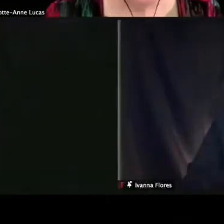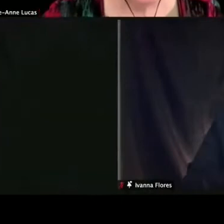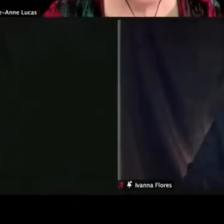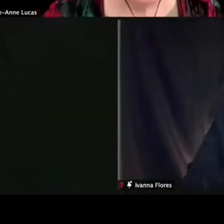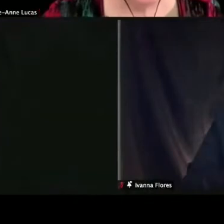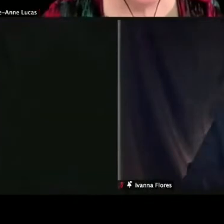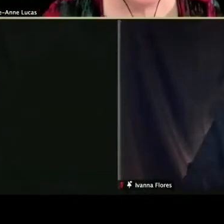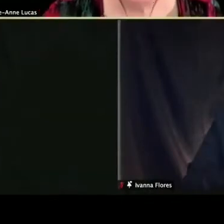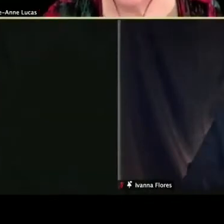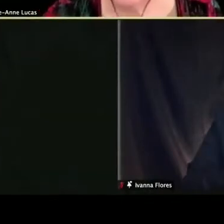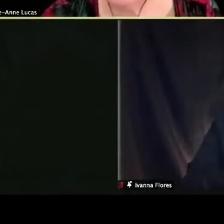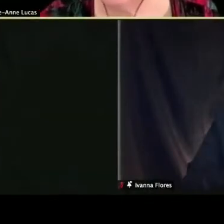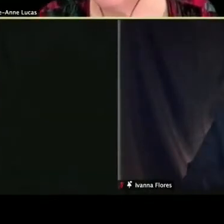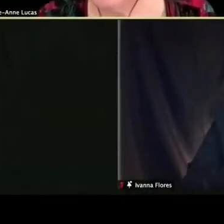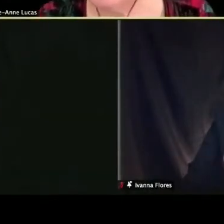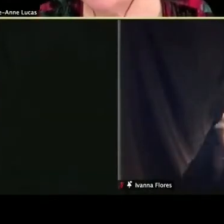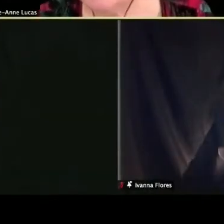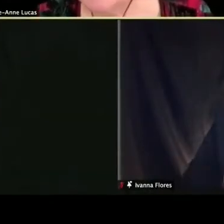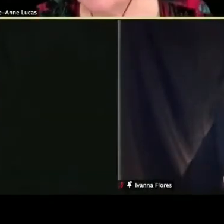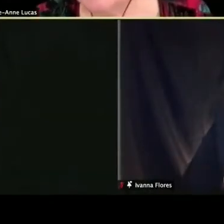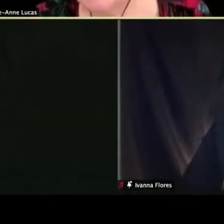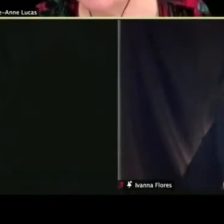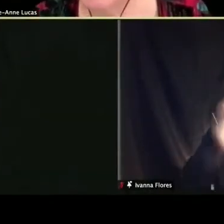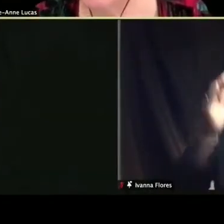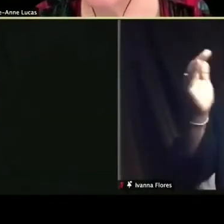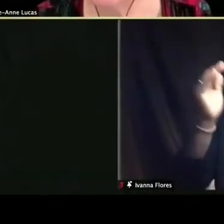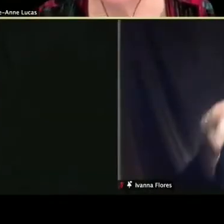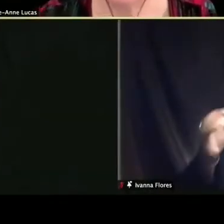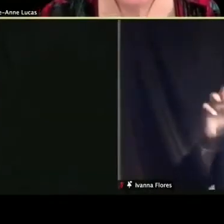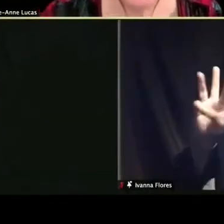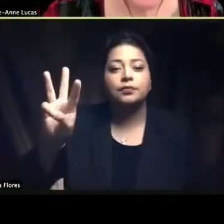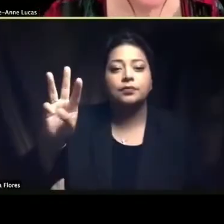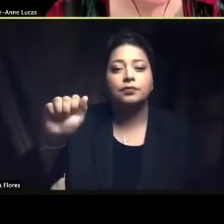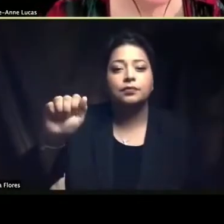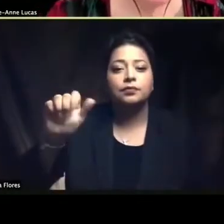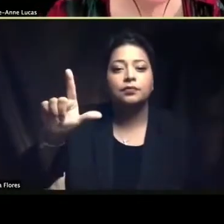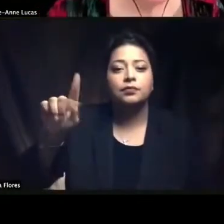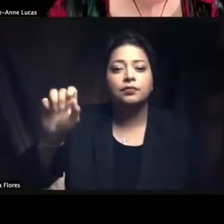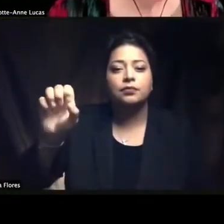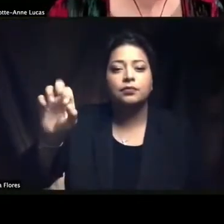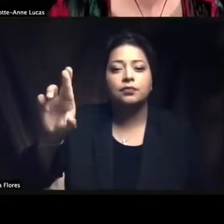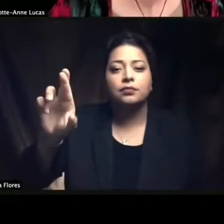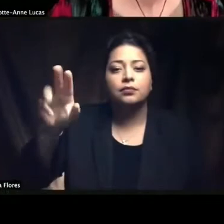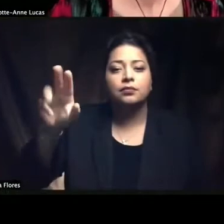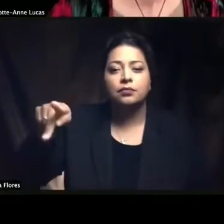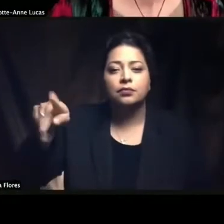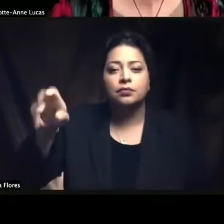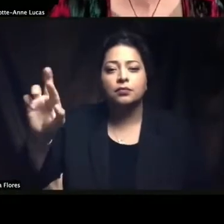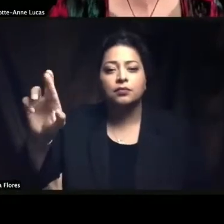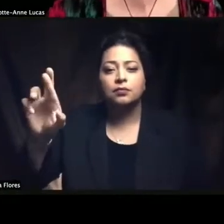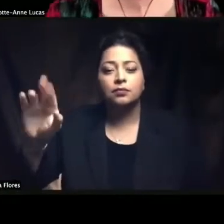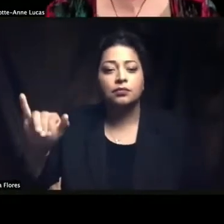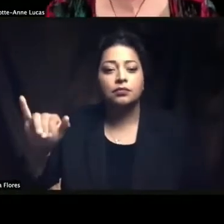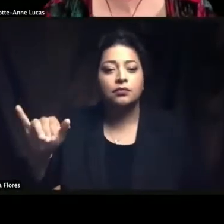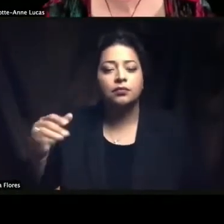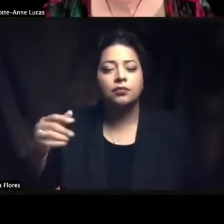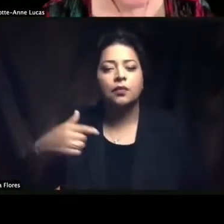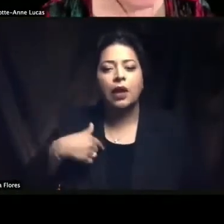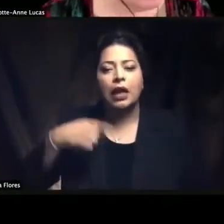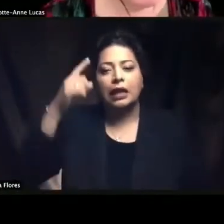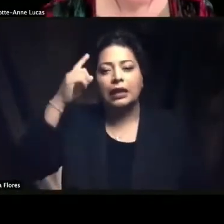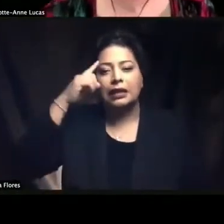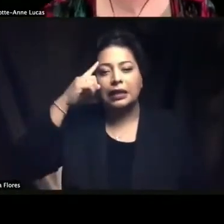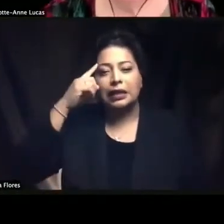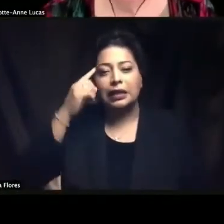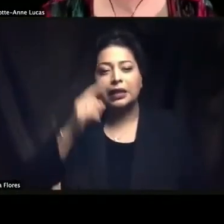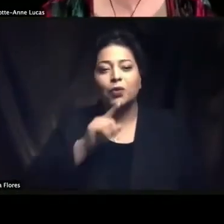Okay, and the next person on this is Walter Perry Sr. Yes, ma'am. I think the key is to empower